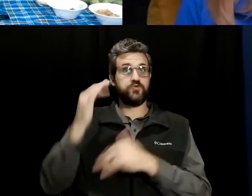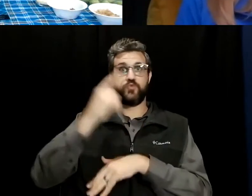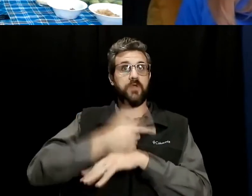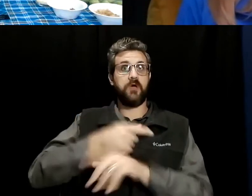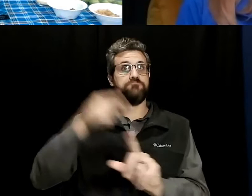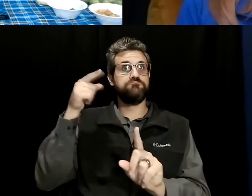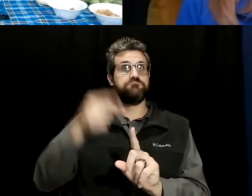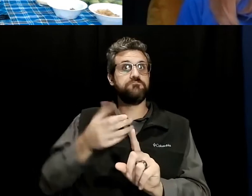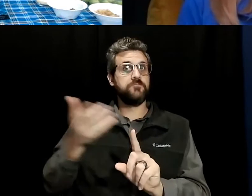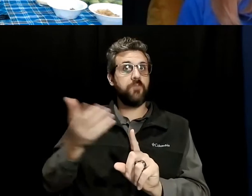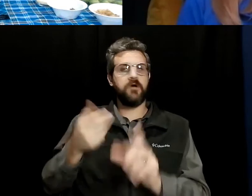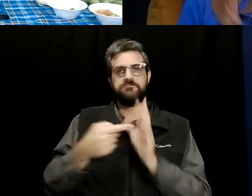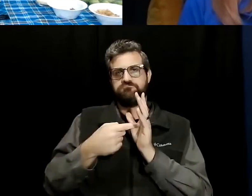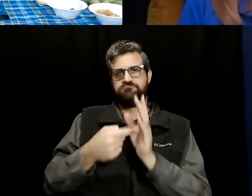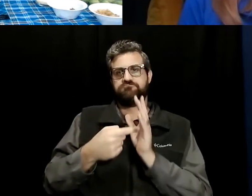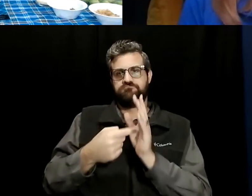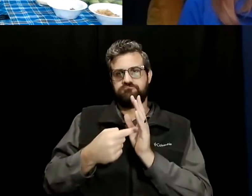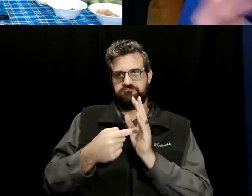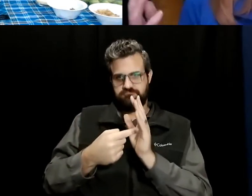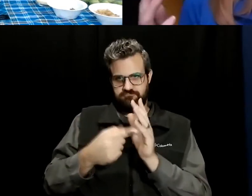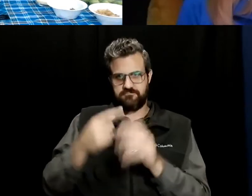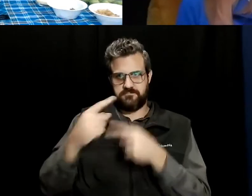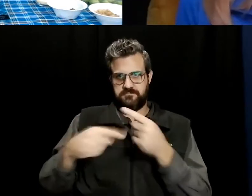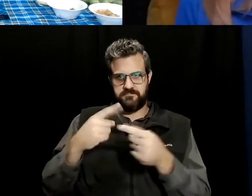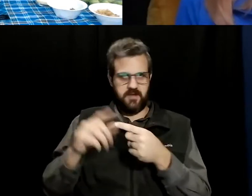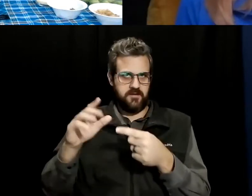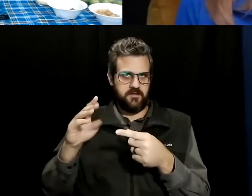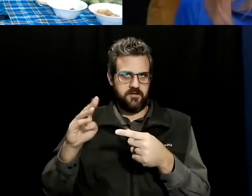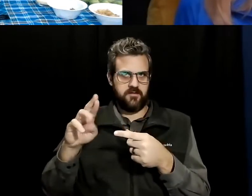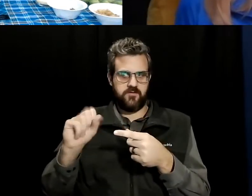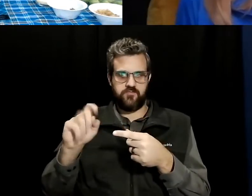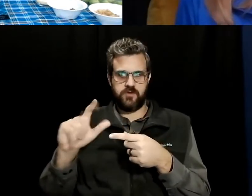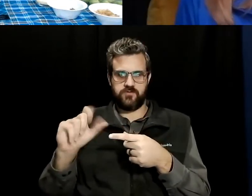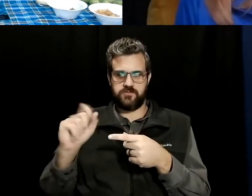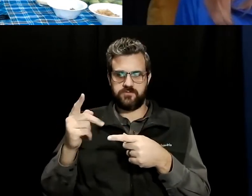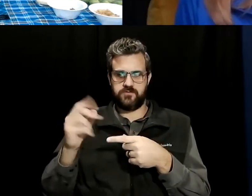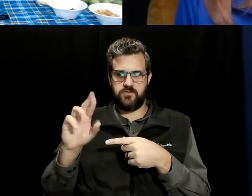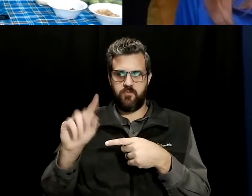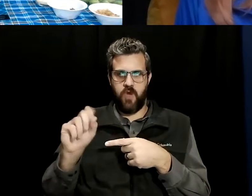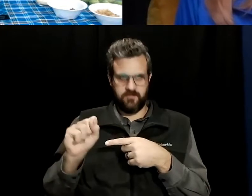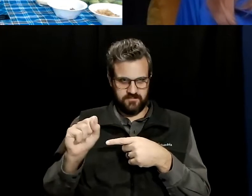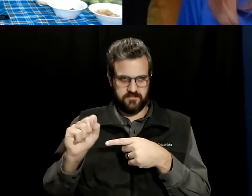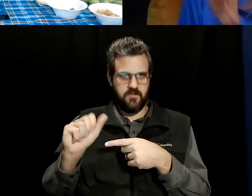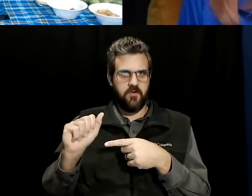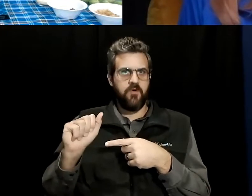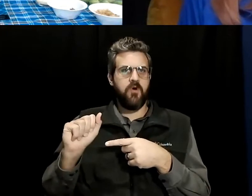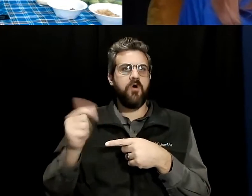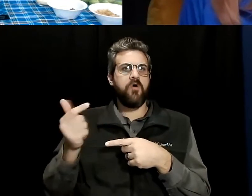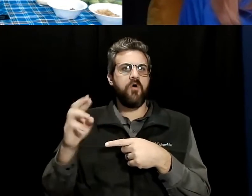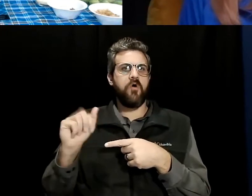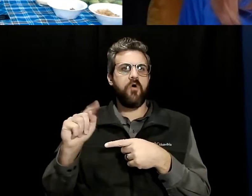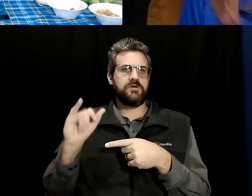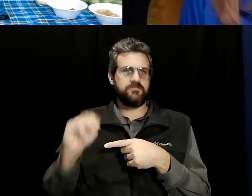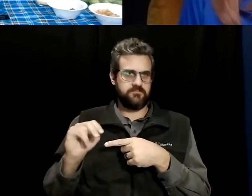a recipe demonstration of our Brussels sprouts gratin. That is going to be done by Kristi, who is our FCS agent